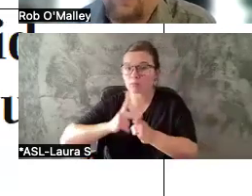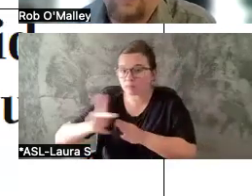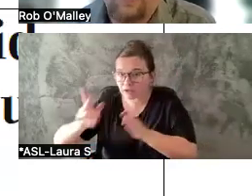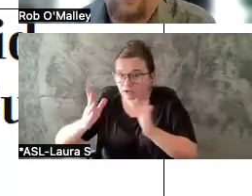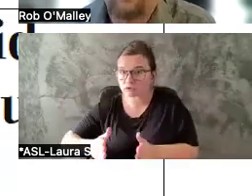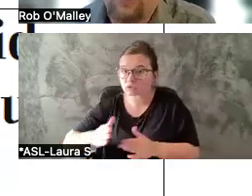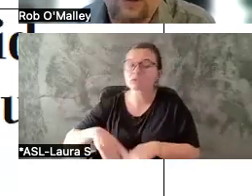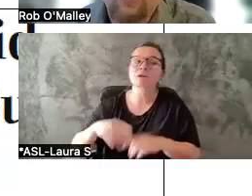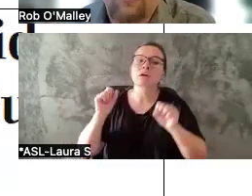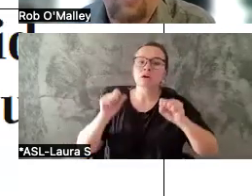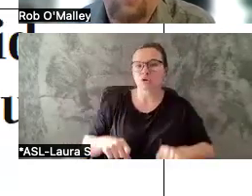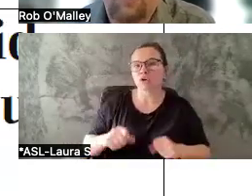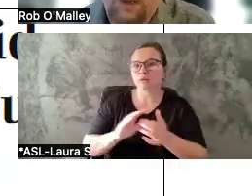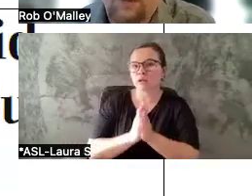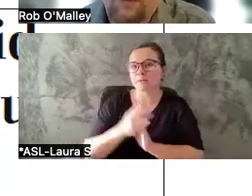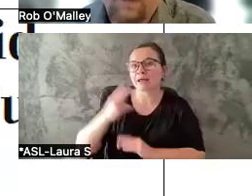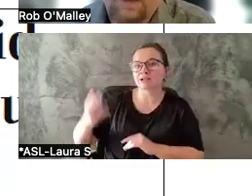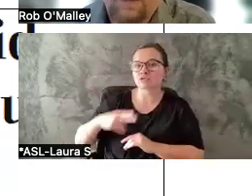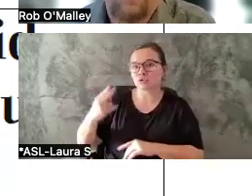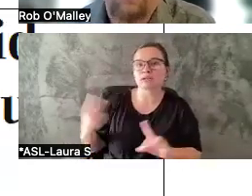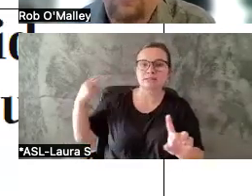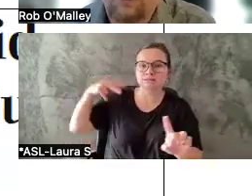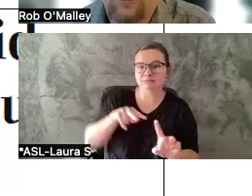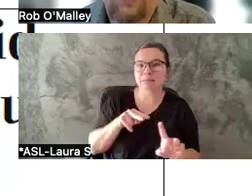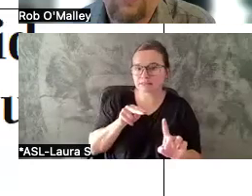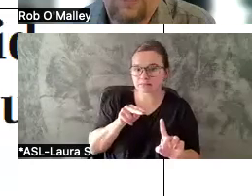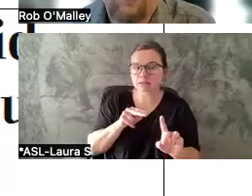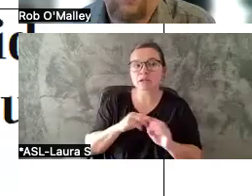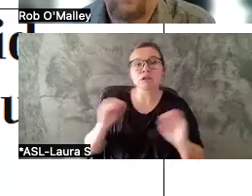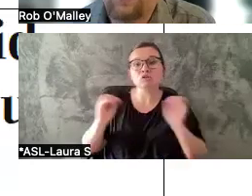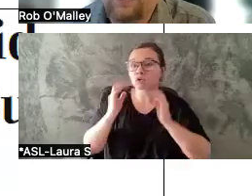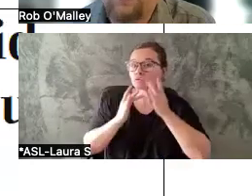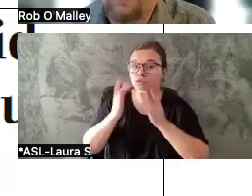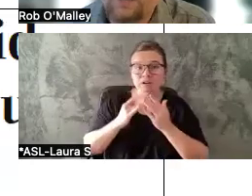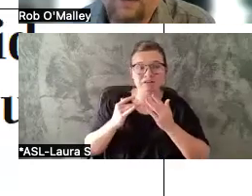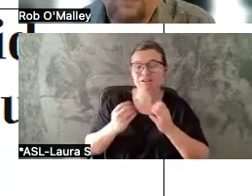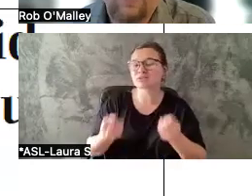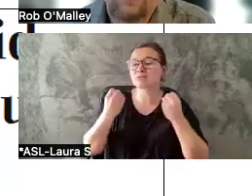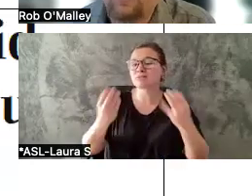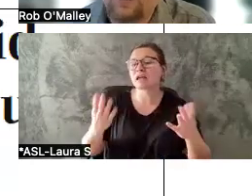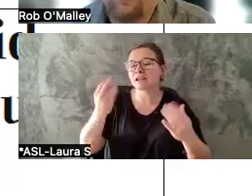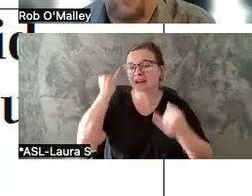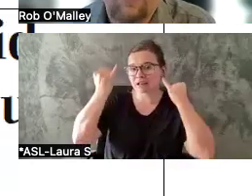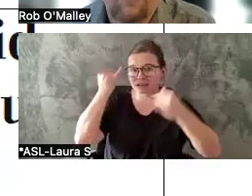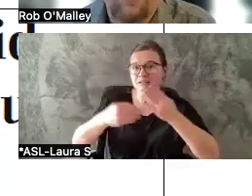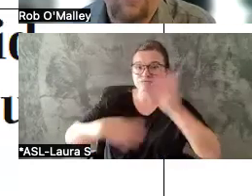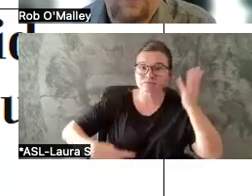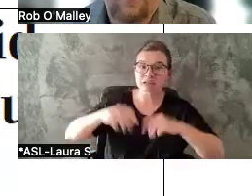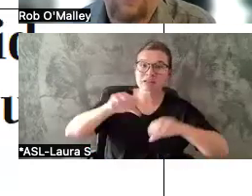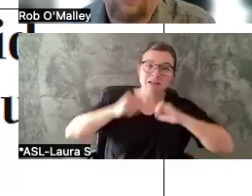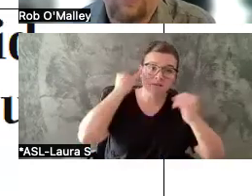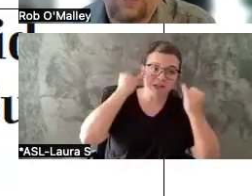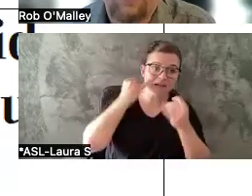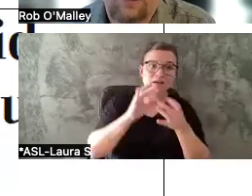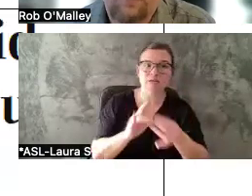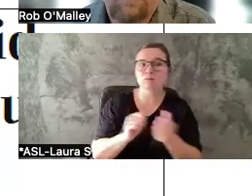is in many ways a historically informed perspective. There are no shortage of examples of scientific ideas, including from the field of genetics,